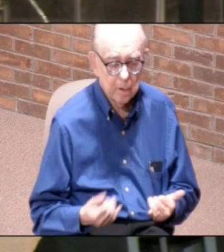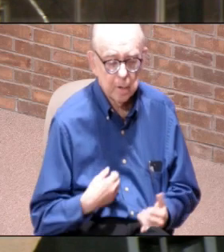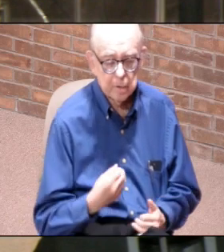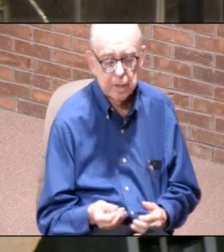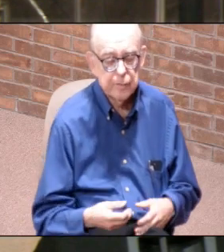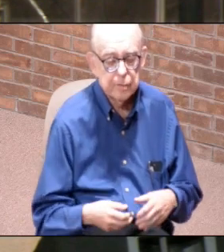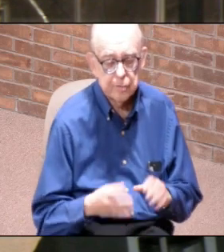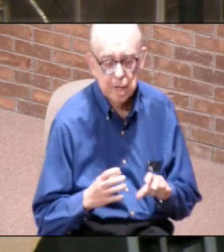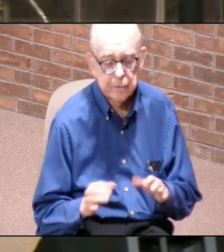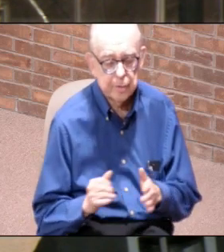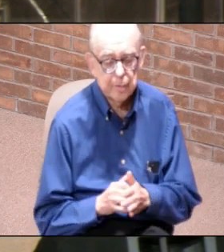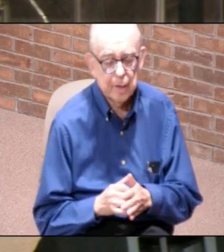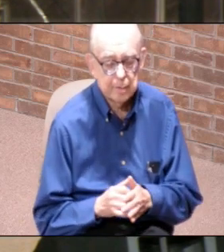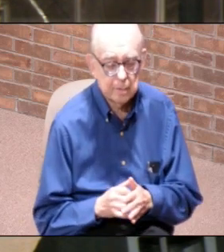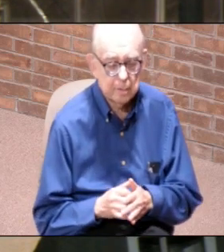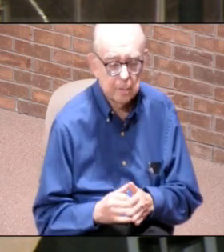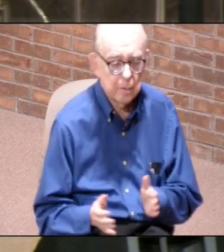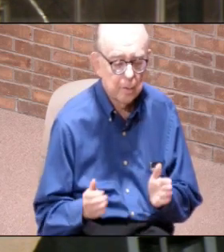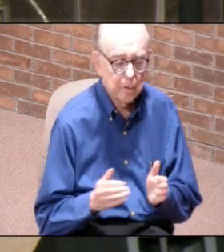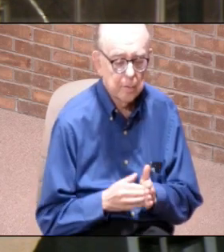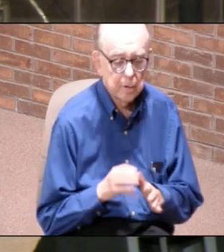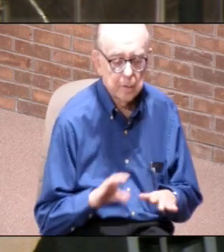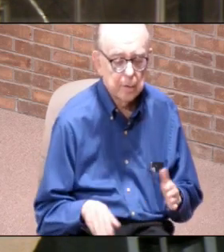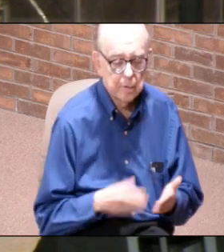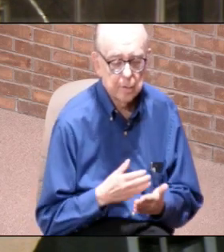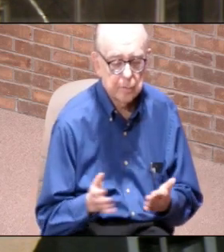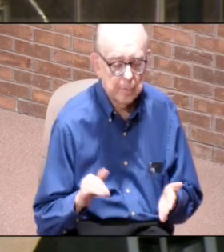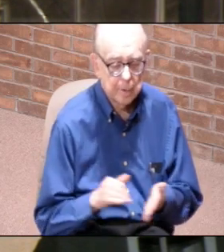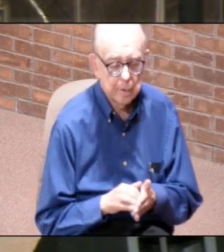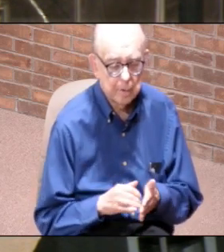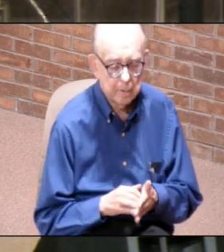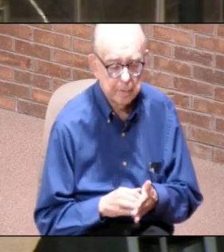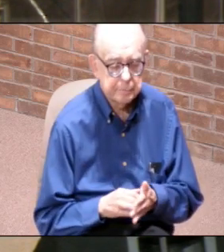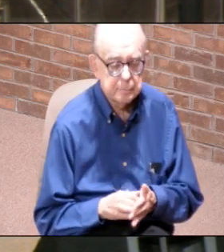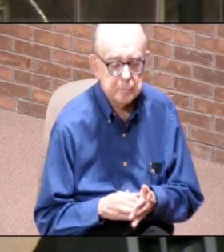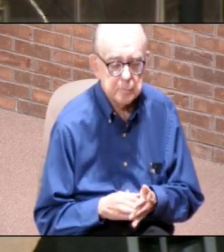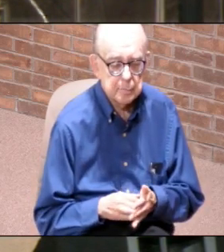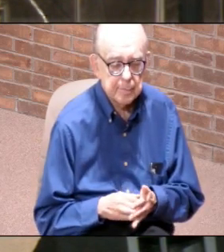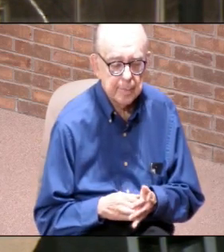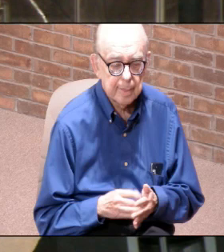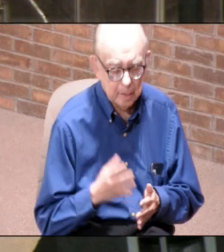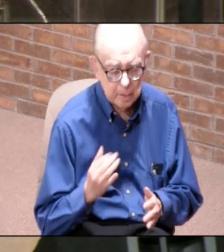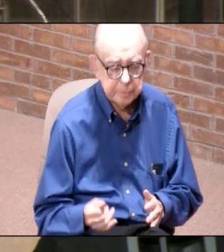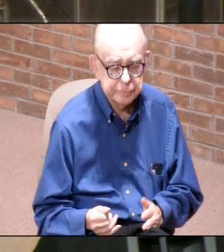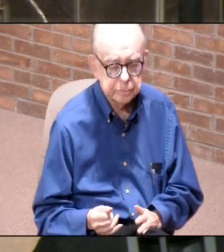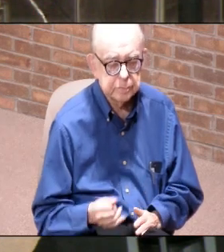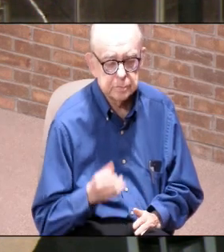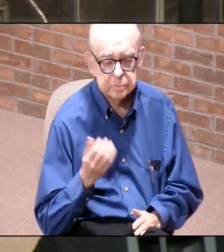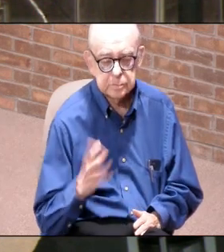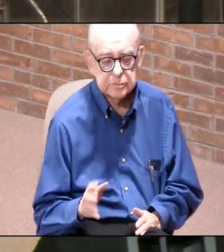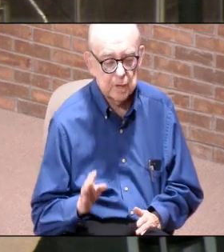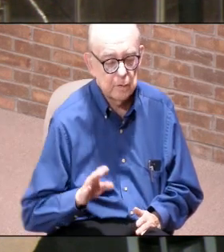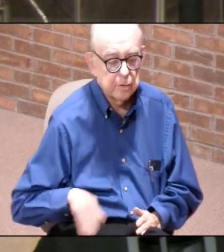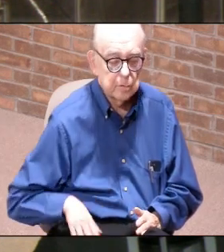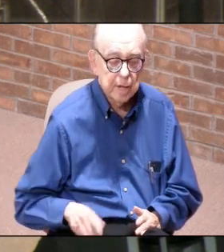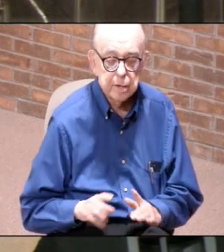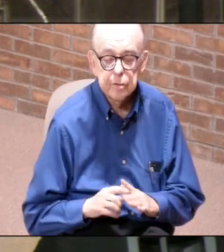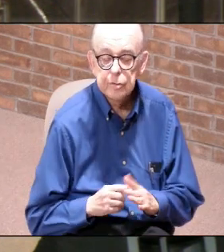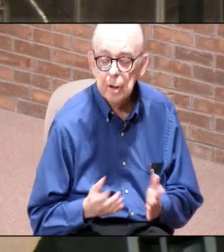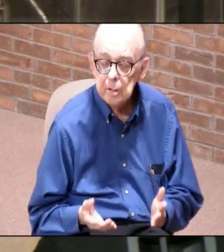give you a chance to go back and do something about that if you haven't. Because it's never too late to